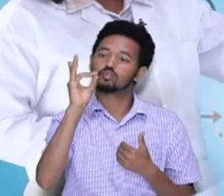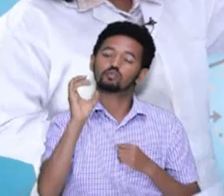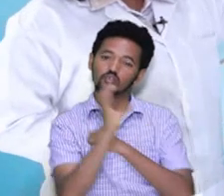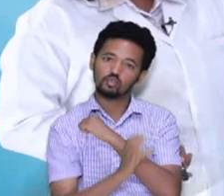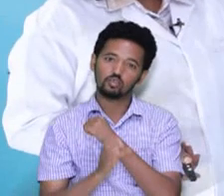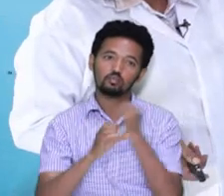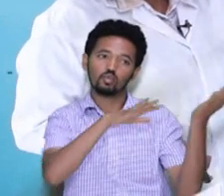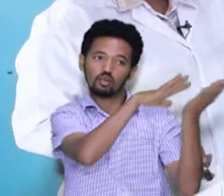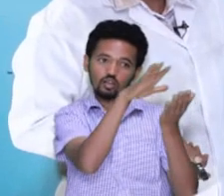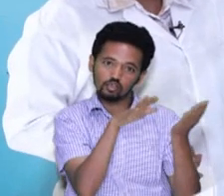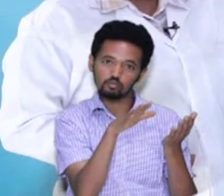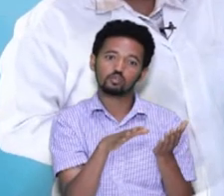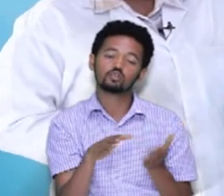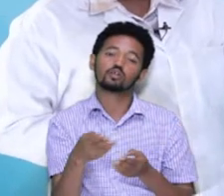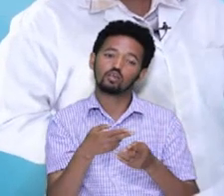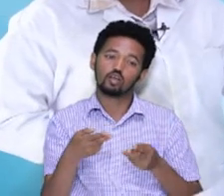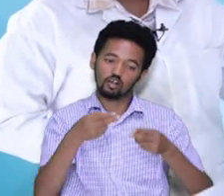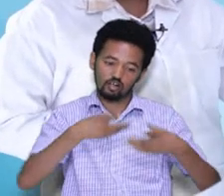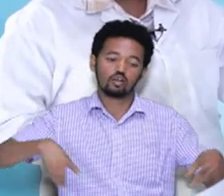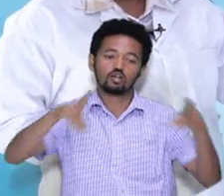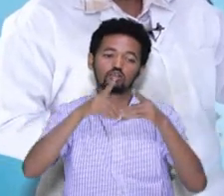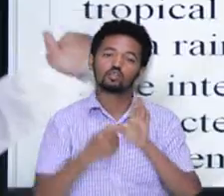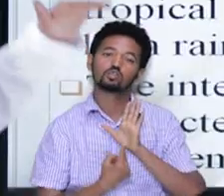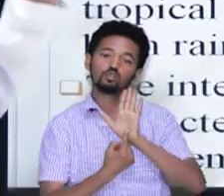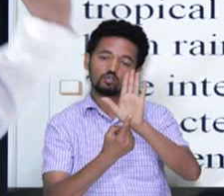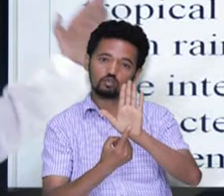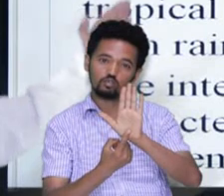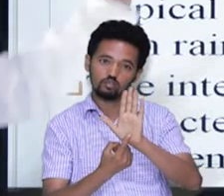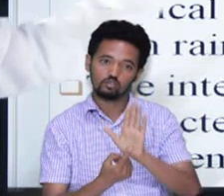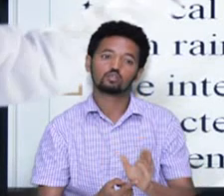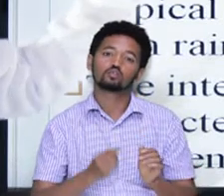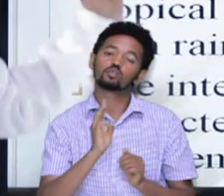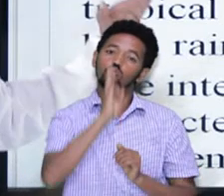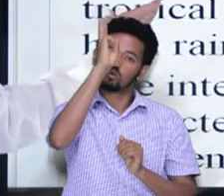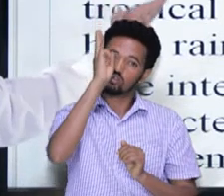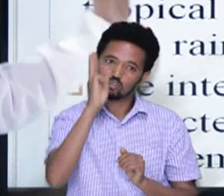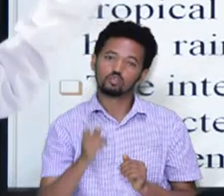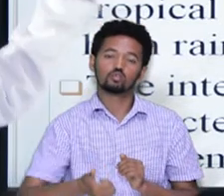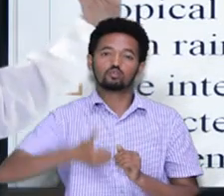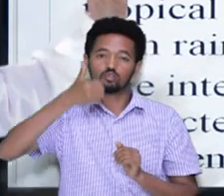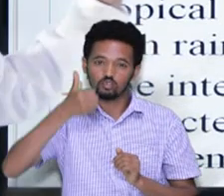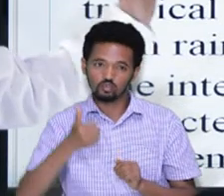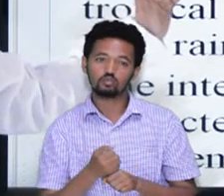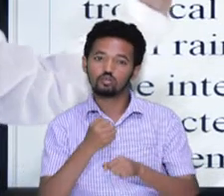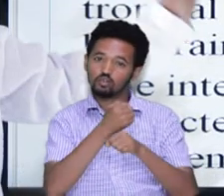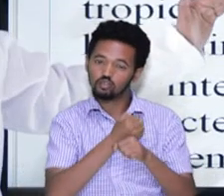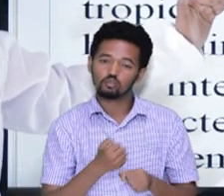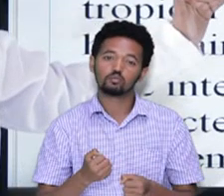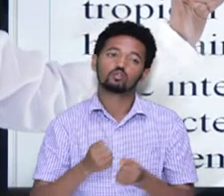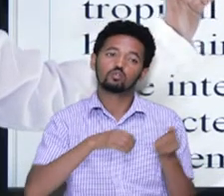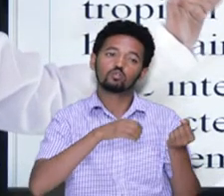The climate of the region shows great variation. The western coast experiences tropical